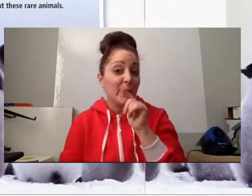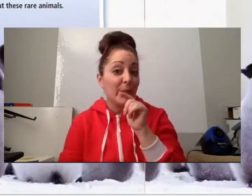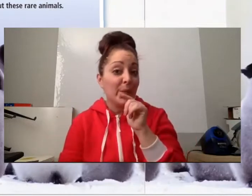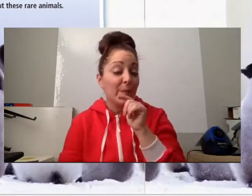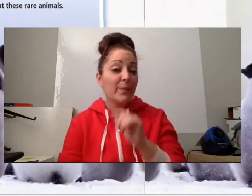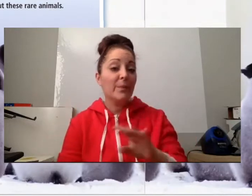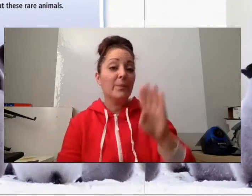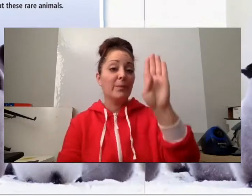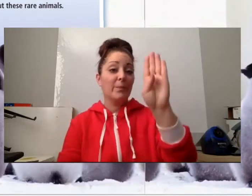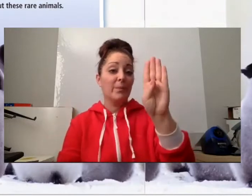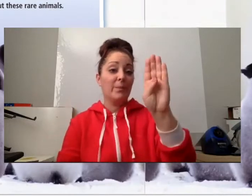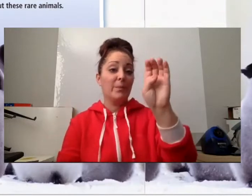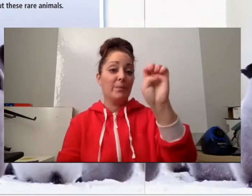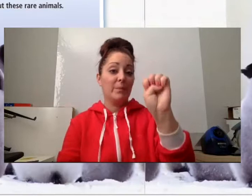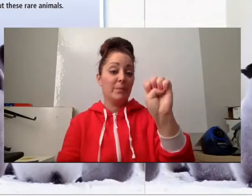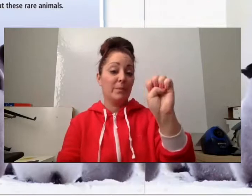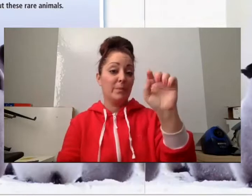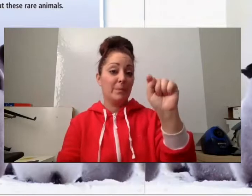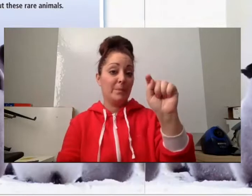The author